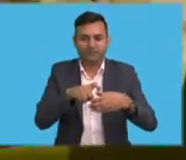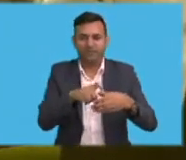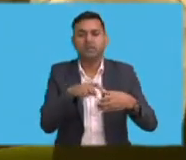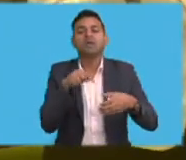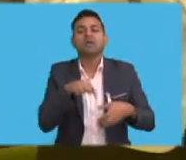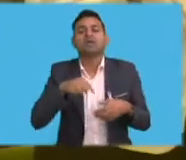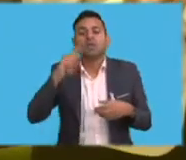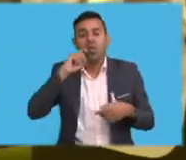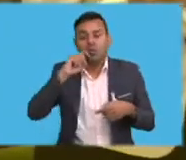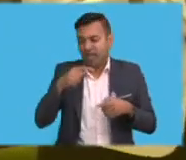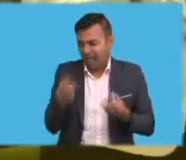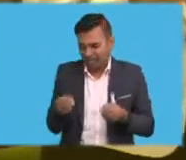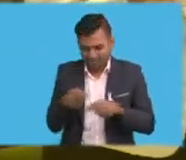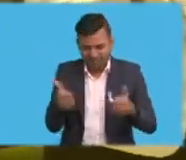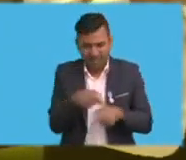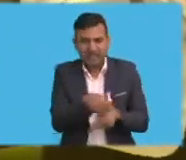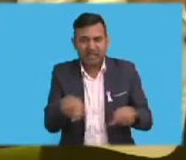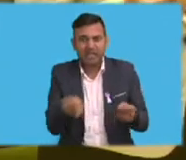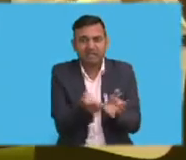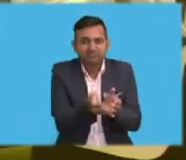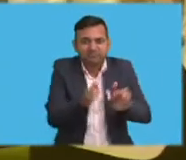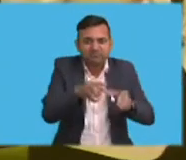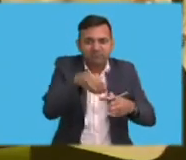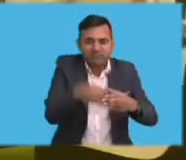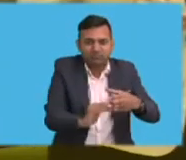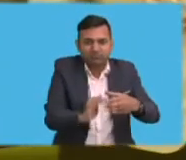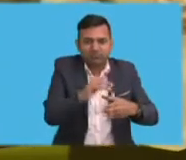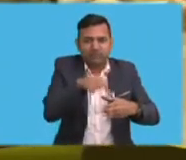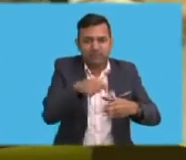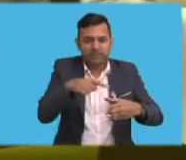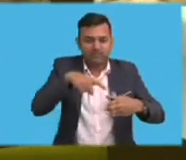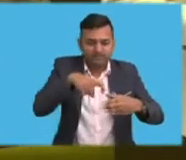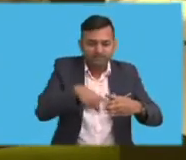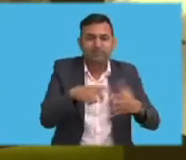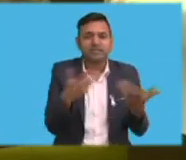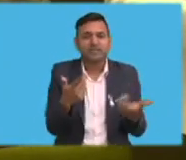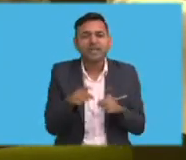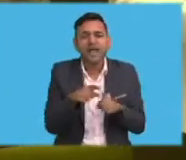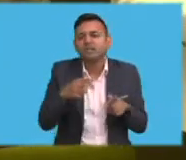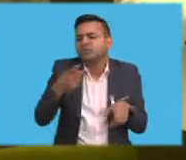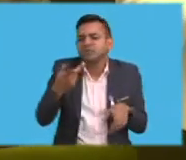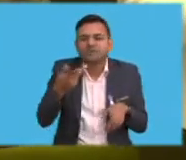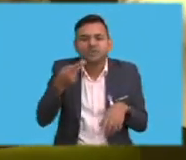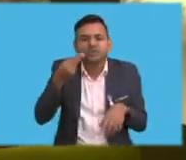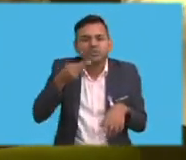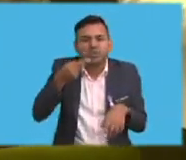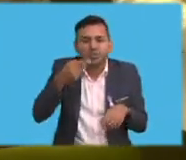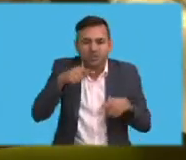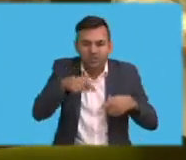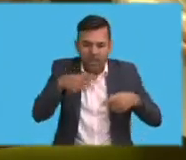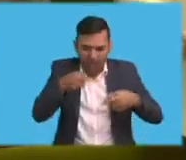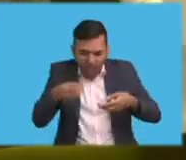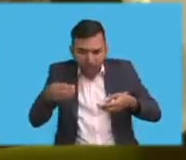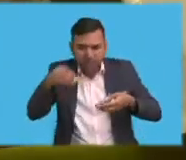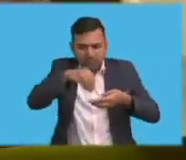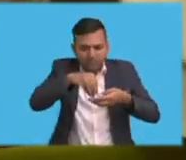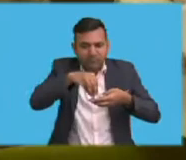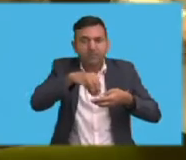small spoonful of water, stagnant water, is enough to be a breeding grounds for dengue-causing mosquitoes, including